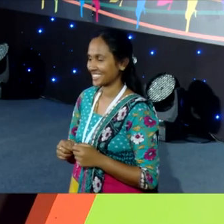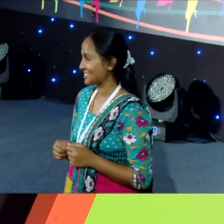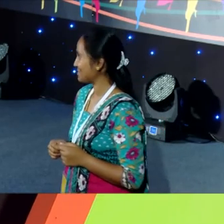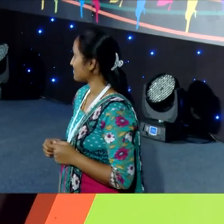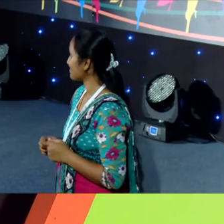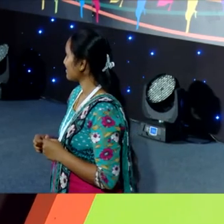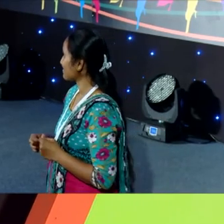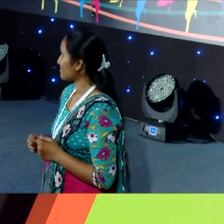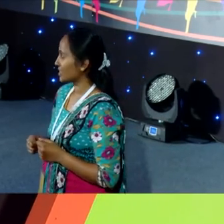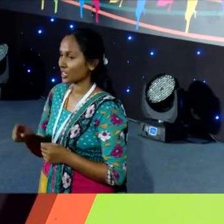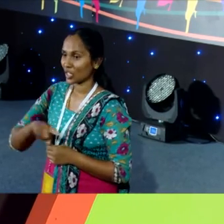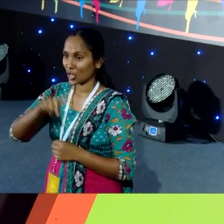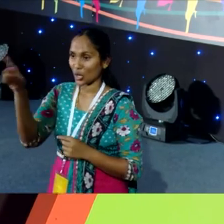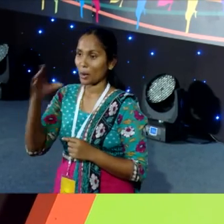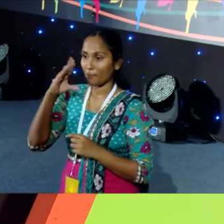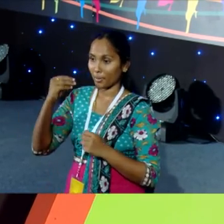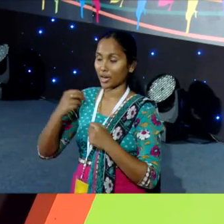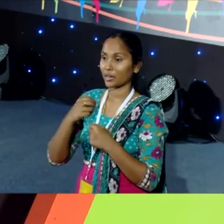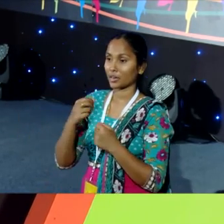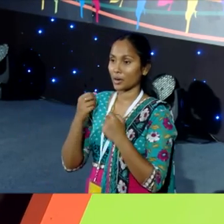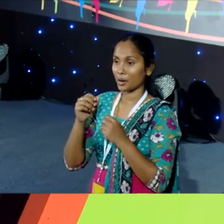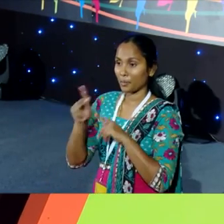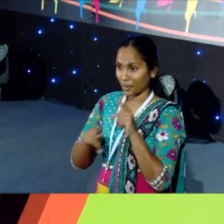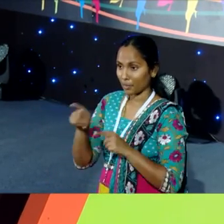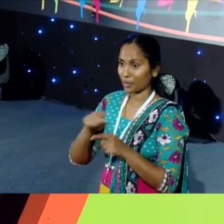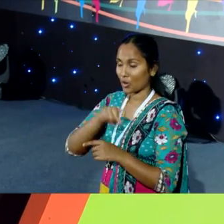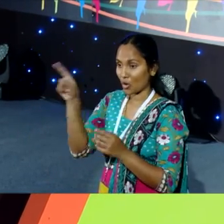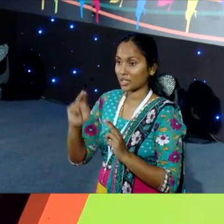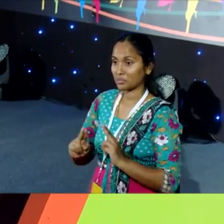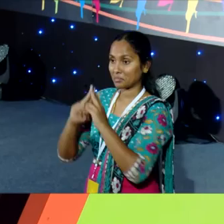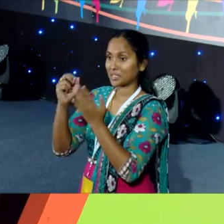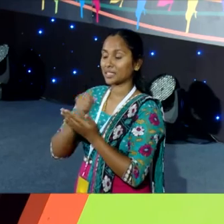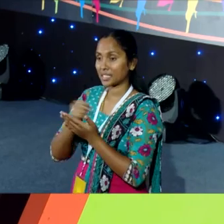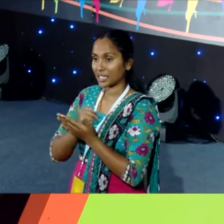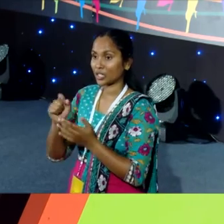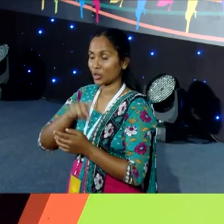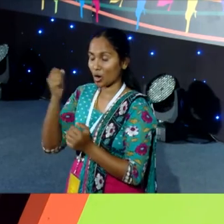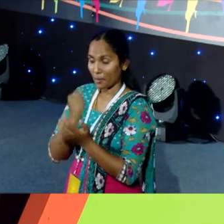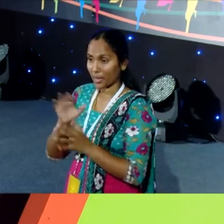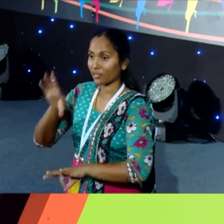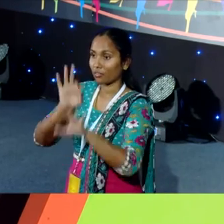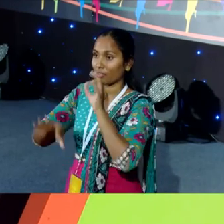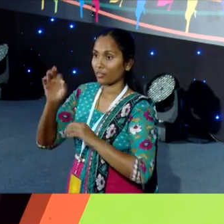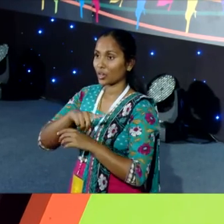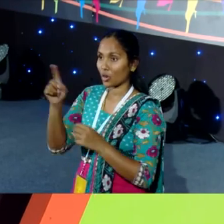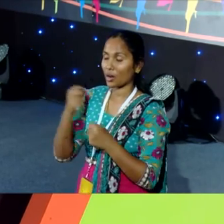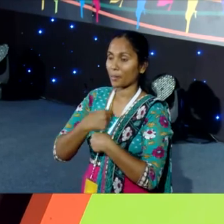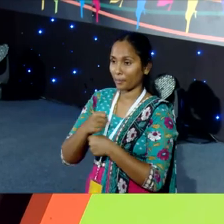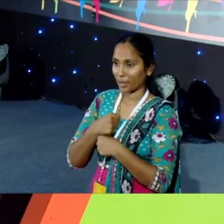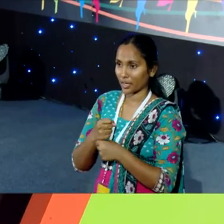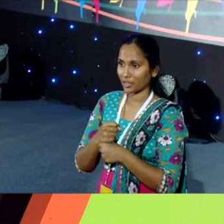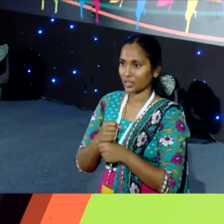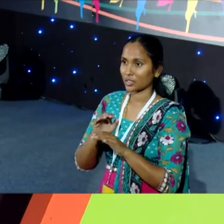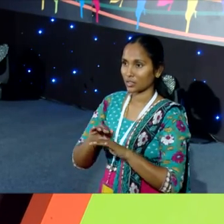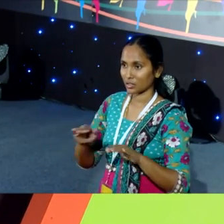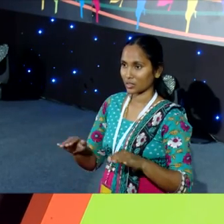Because you all are meant for special things. You just have to recognize that. So we need to set up institutions which